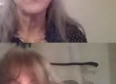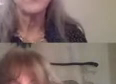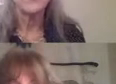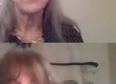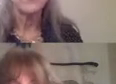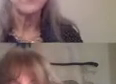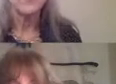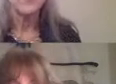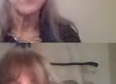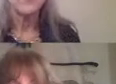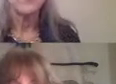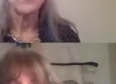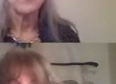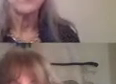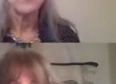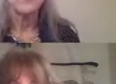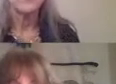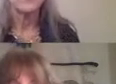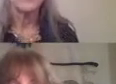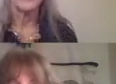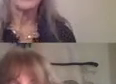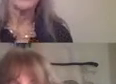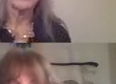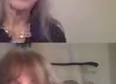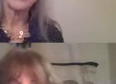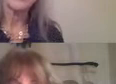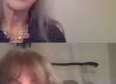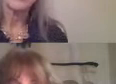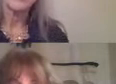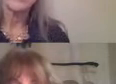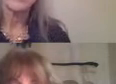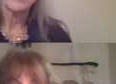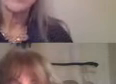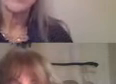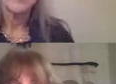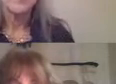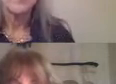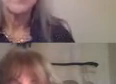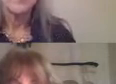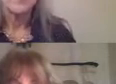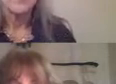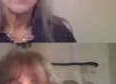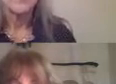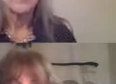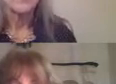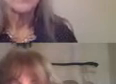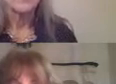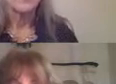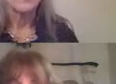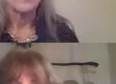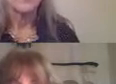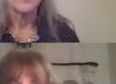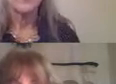with fabric where she would spin and twist and turn. And it was something, there's no video, I don't believe, that